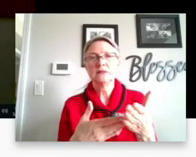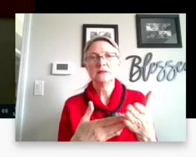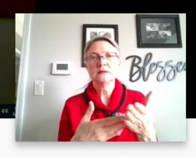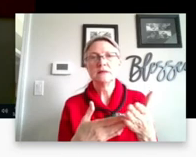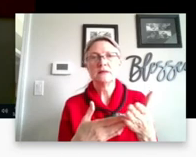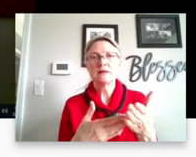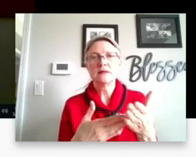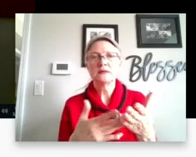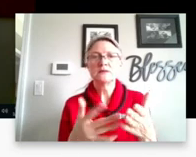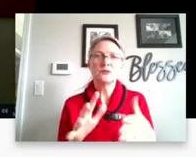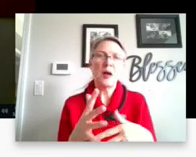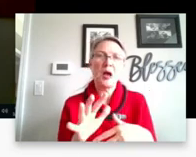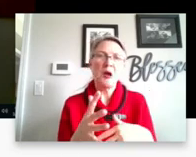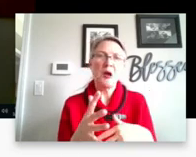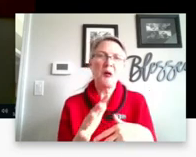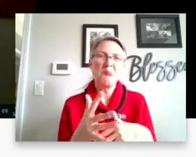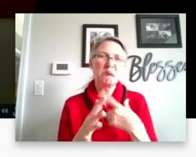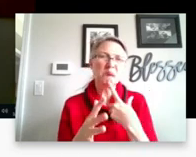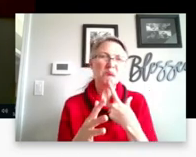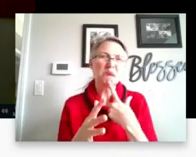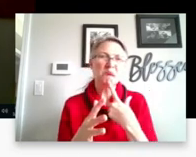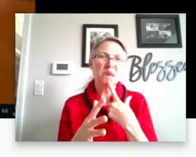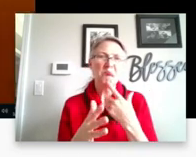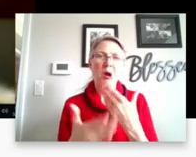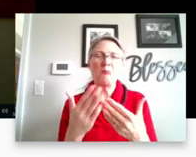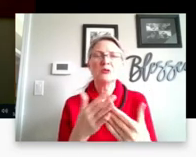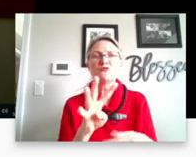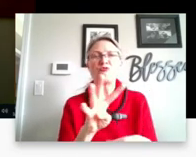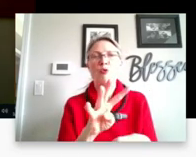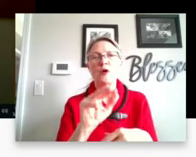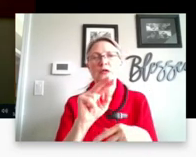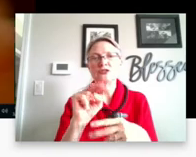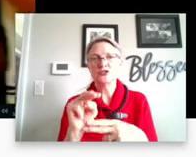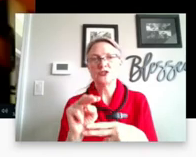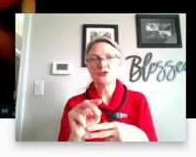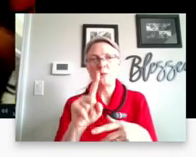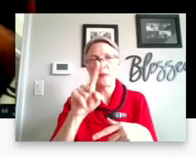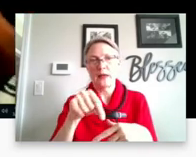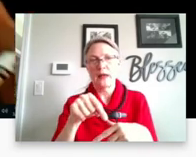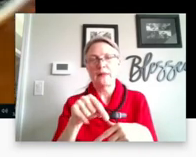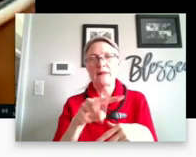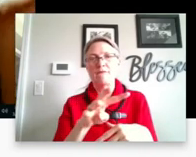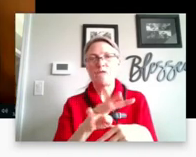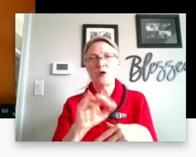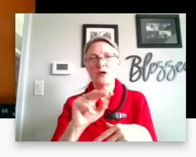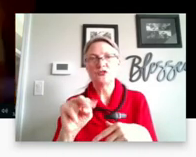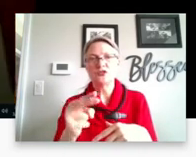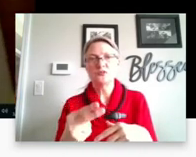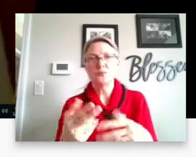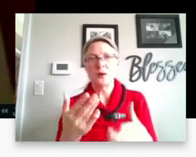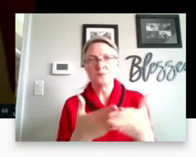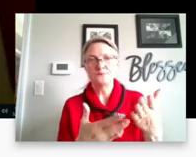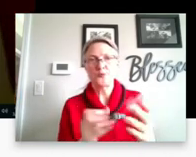And that looks to be about almost 4 inches. So we will mark another tally mark in that 4 inches